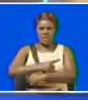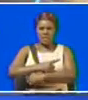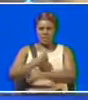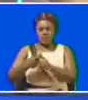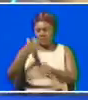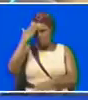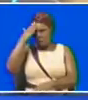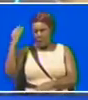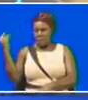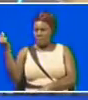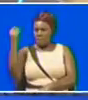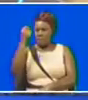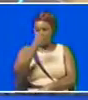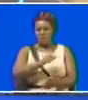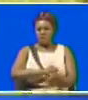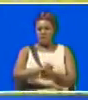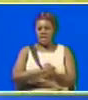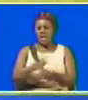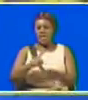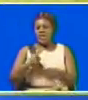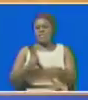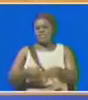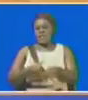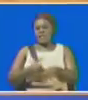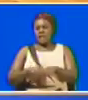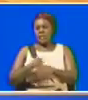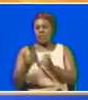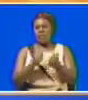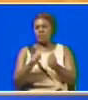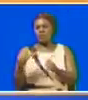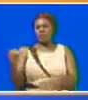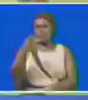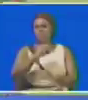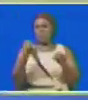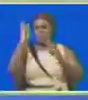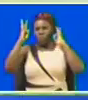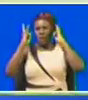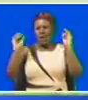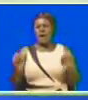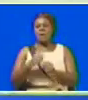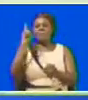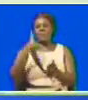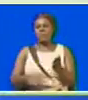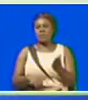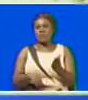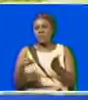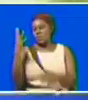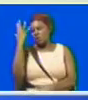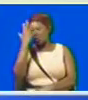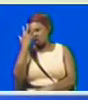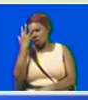daily from Monday to Friday and when it comes to championship he's not going, then you wonder what is happening. No, it's a shame